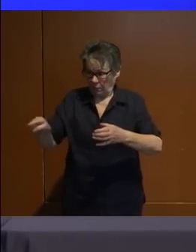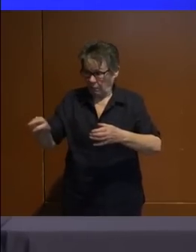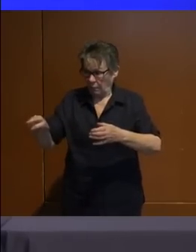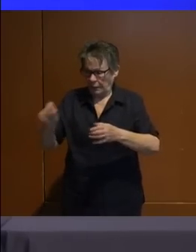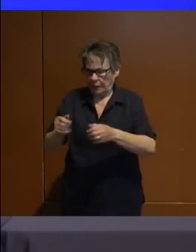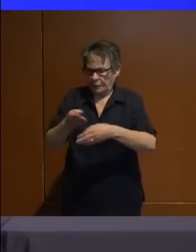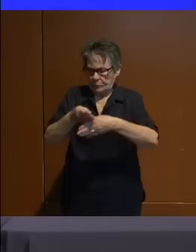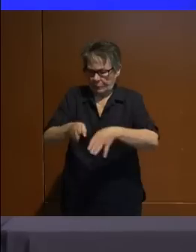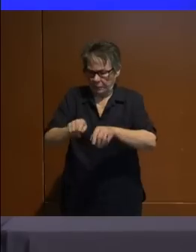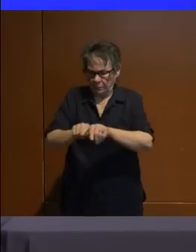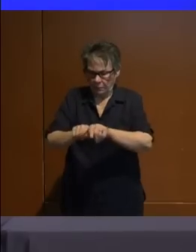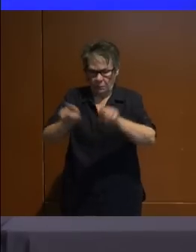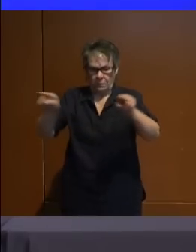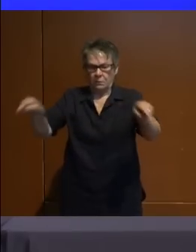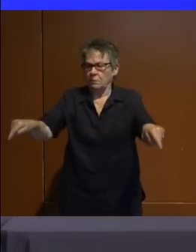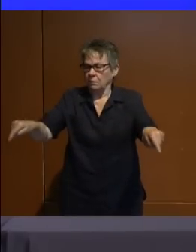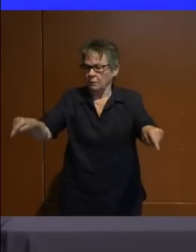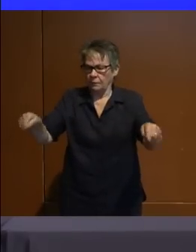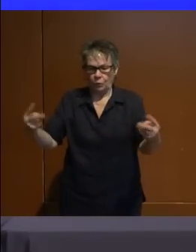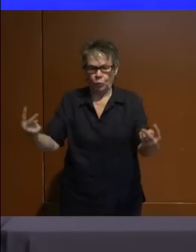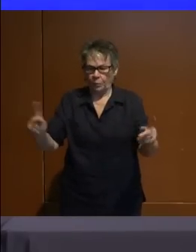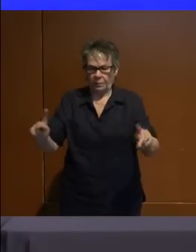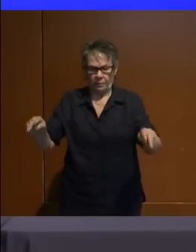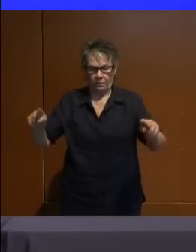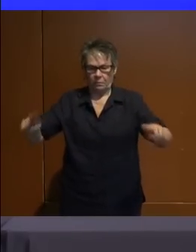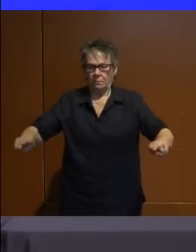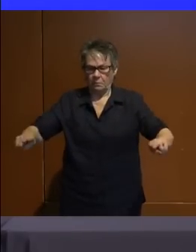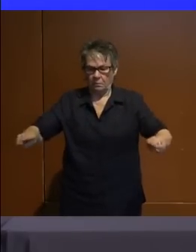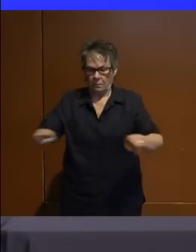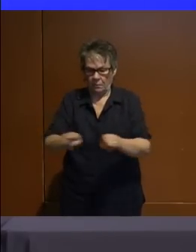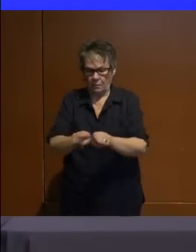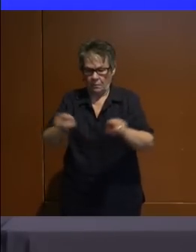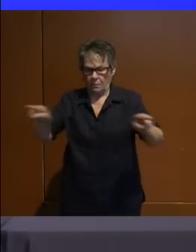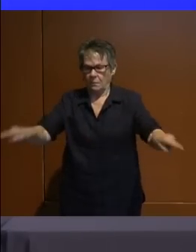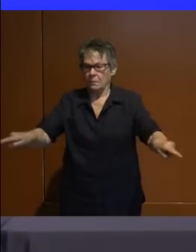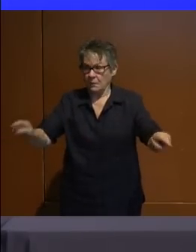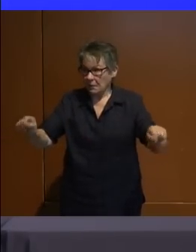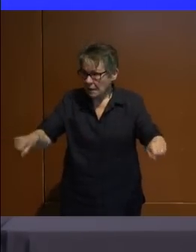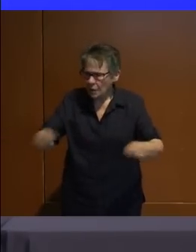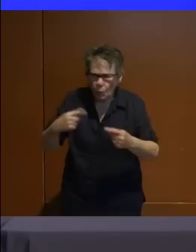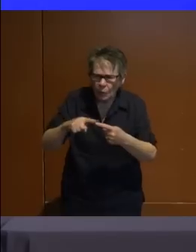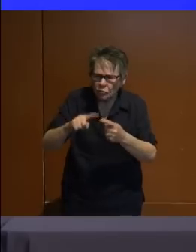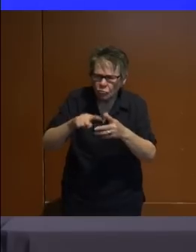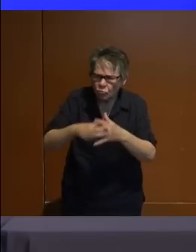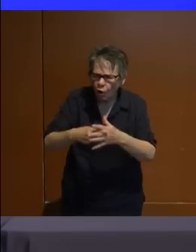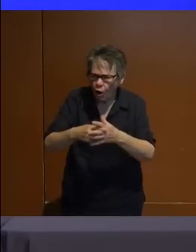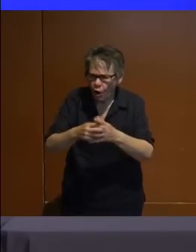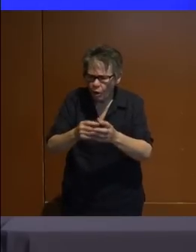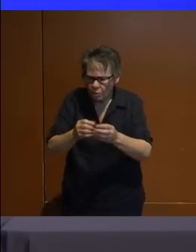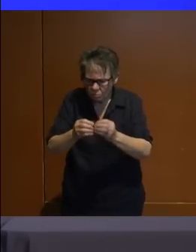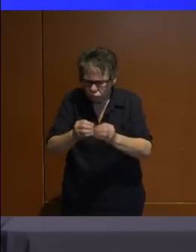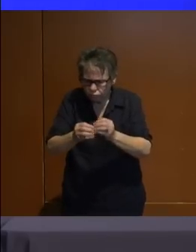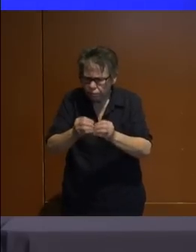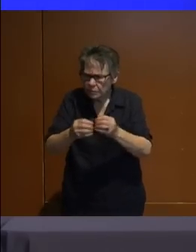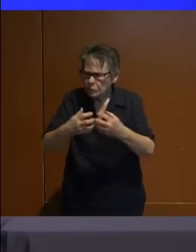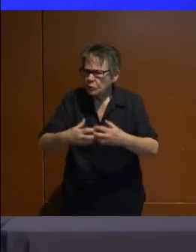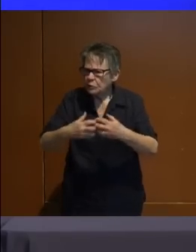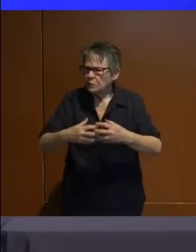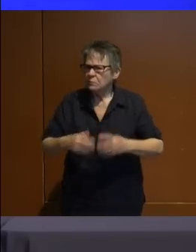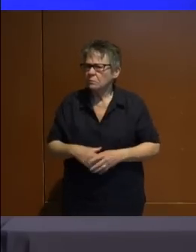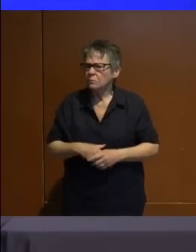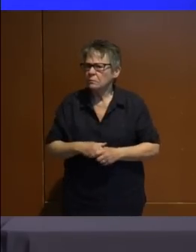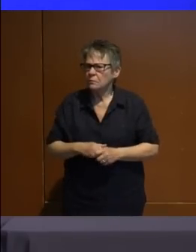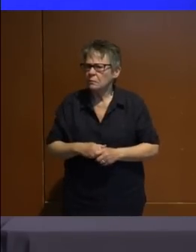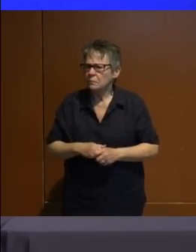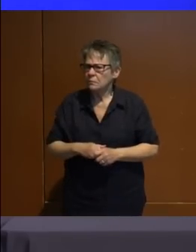window. Matt, on the lending agencies such as Freddie and Fannie, what's the answer there for Daniel? So